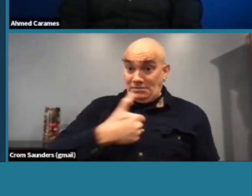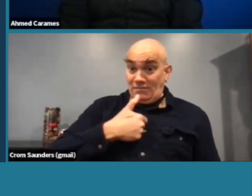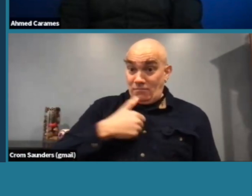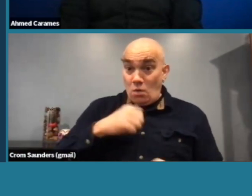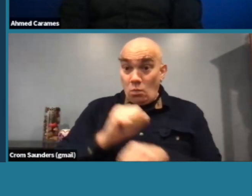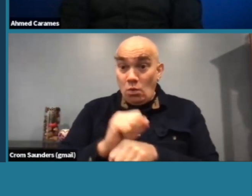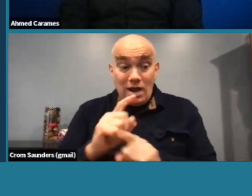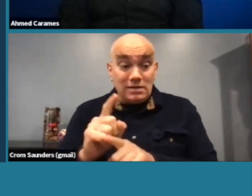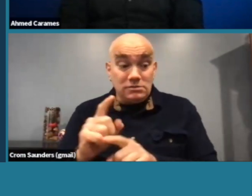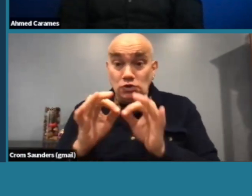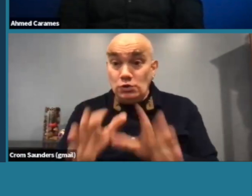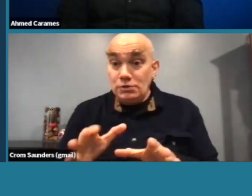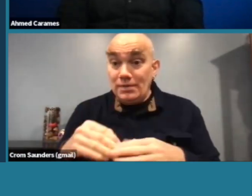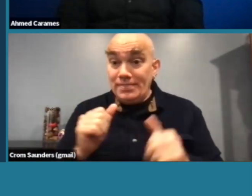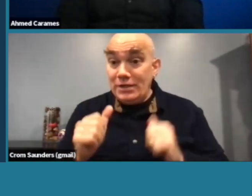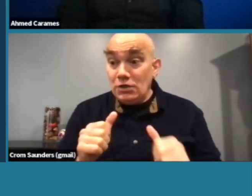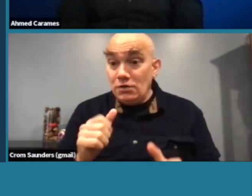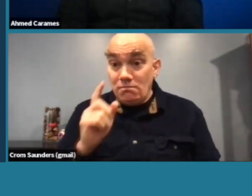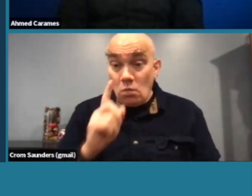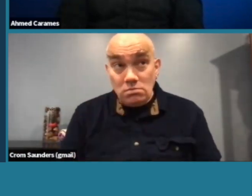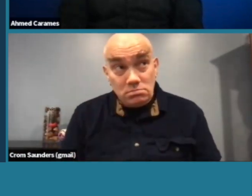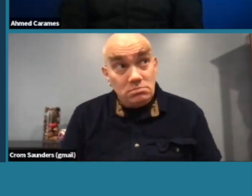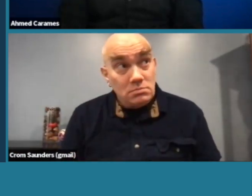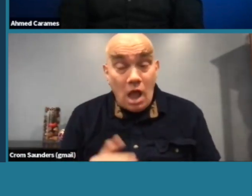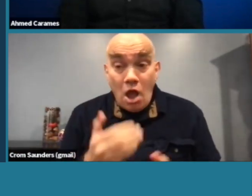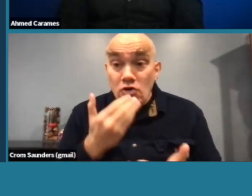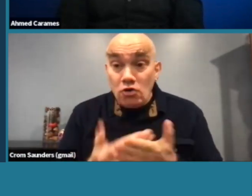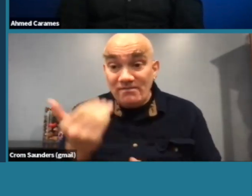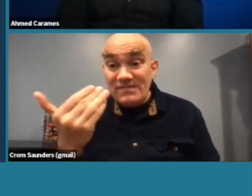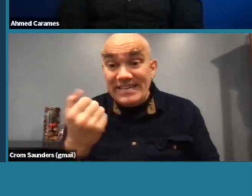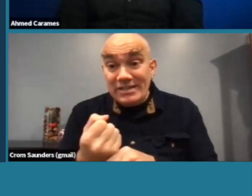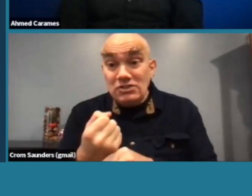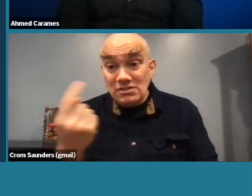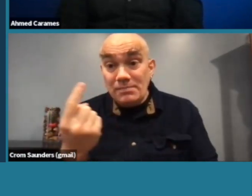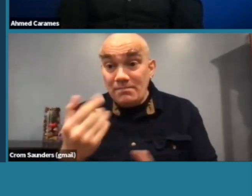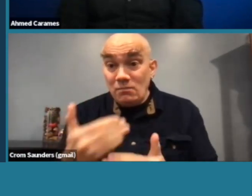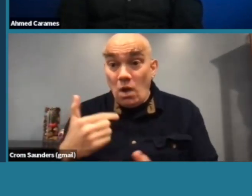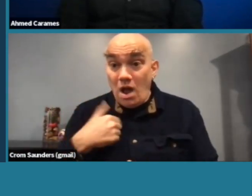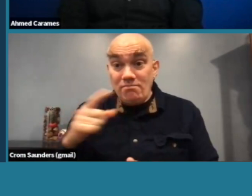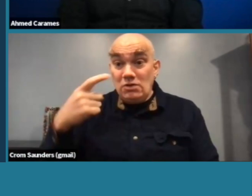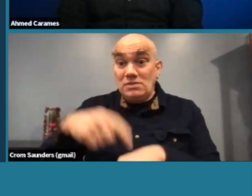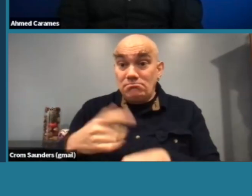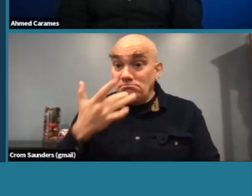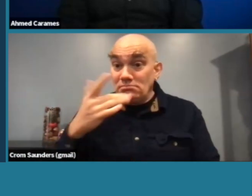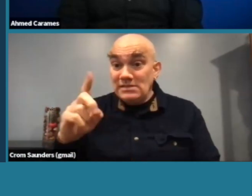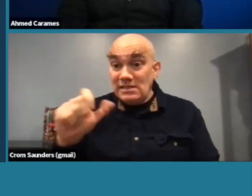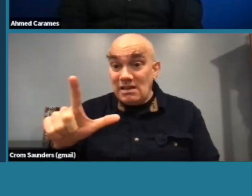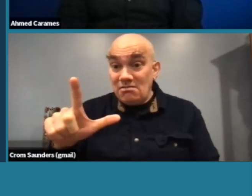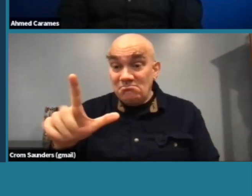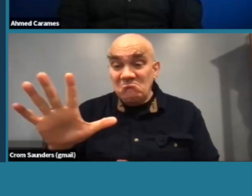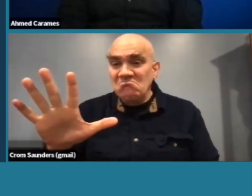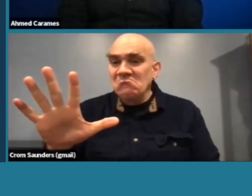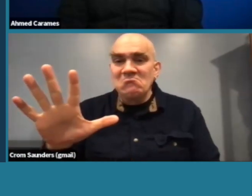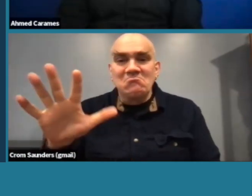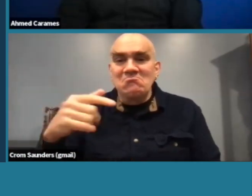much better, and we're able to provide that for the audience. I mean, I've worked as an interpreter in theater for probably about a good 15 years